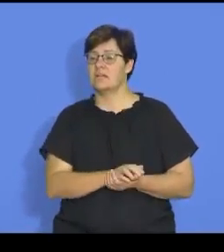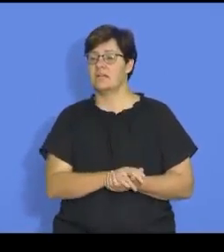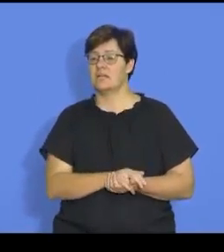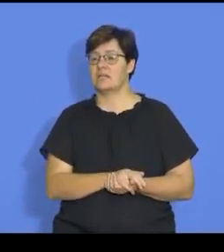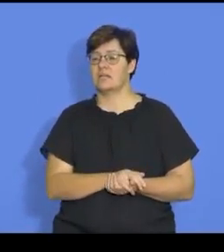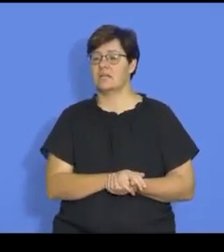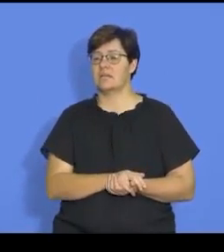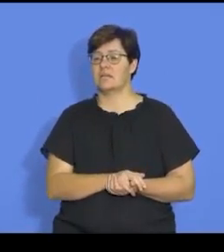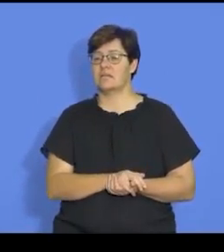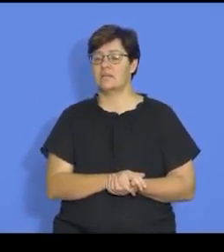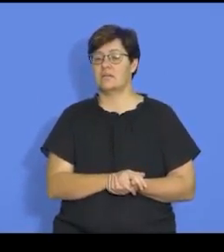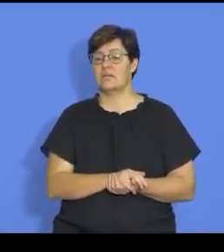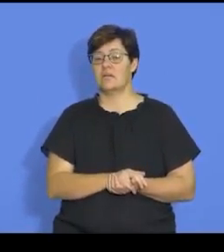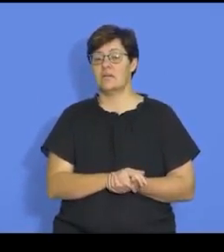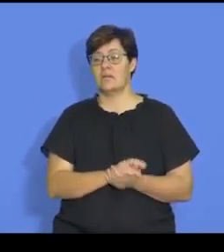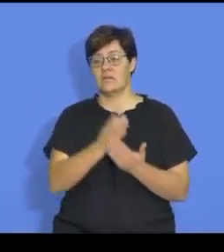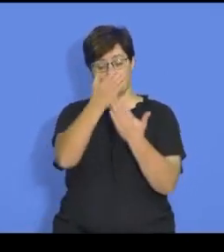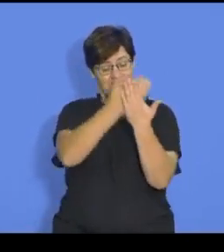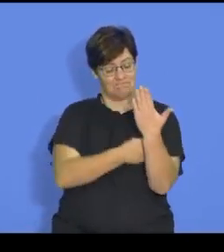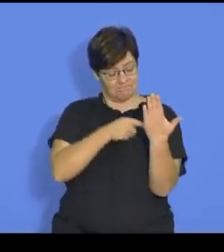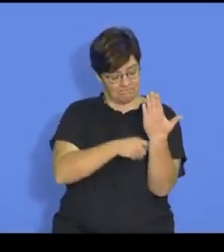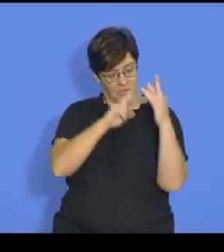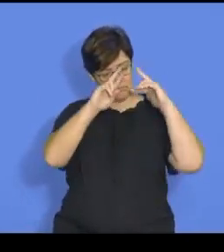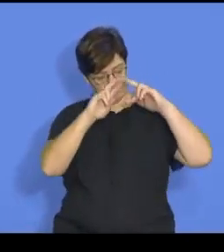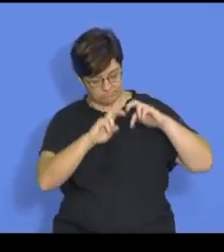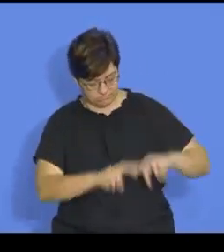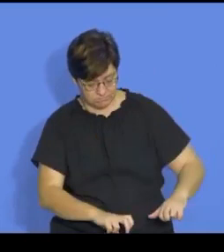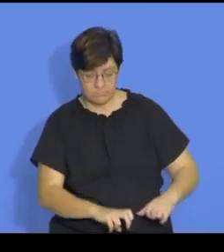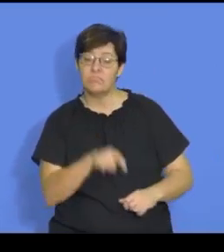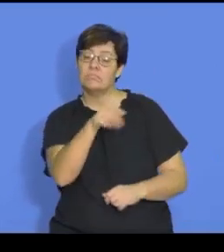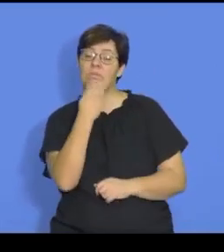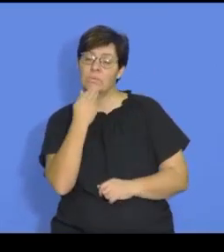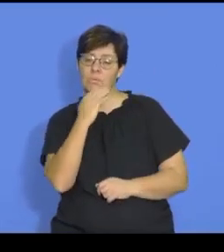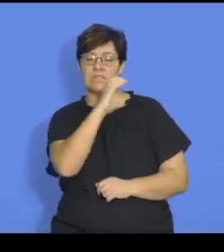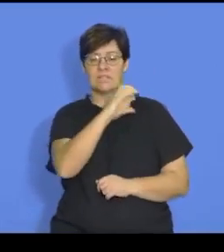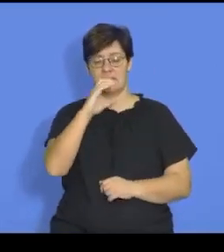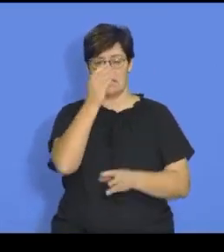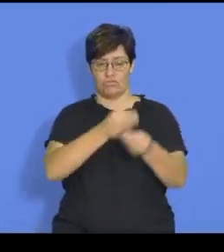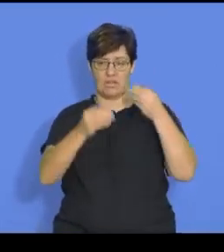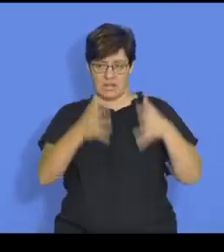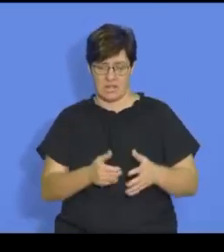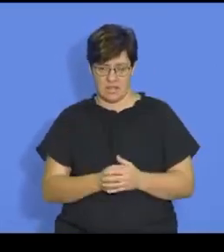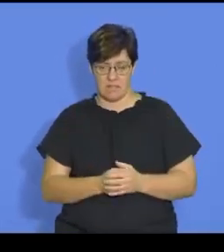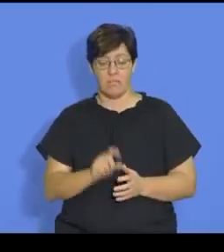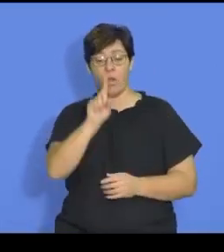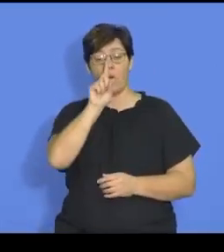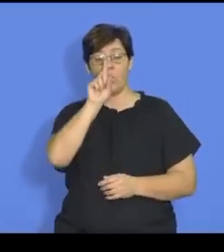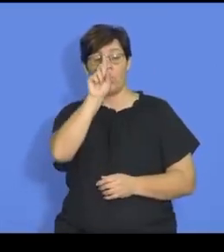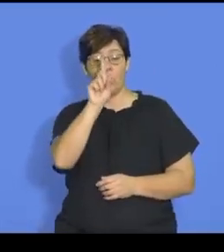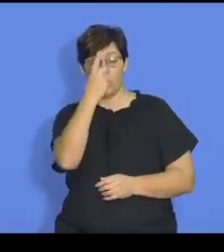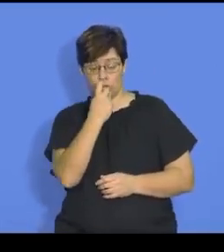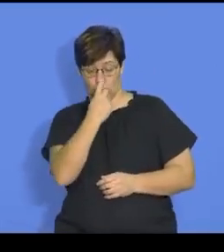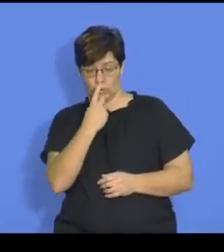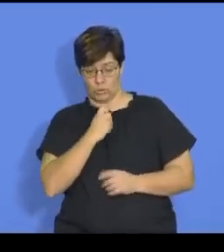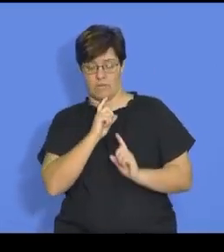a pen, to study the following ledger accounts of CC traders and answer the following